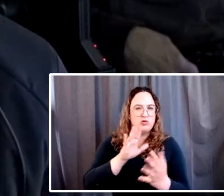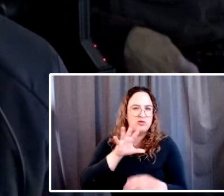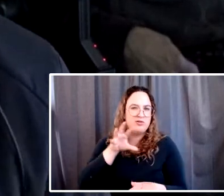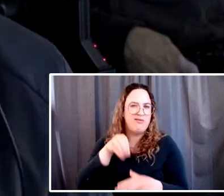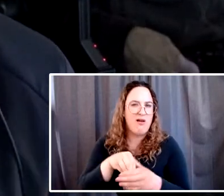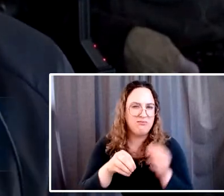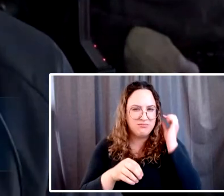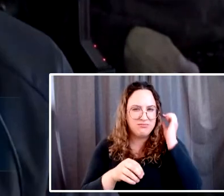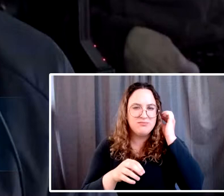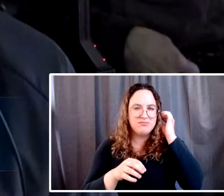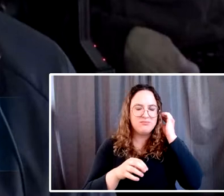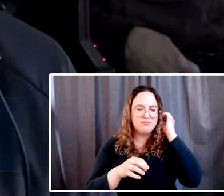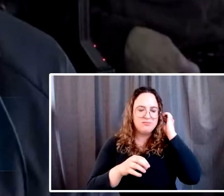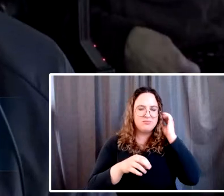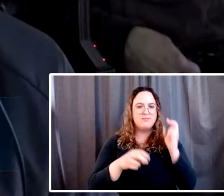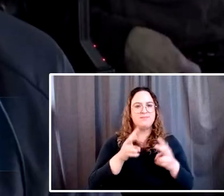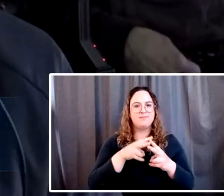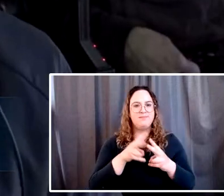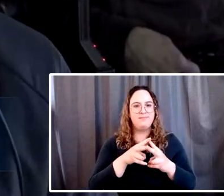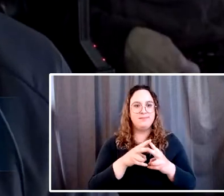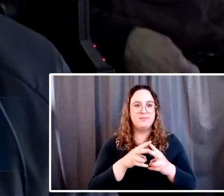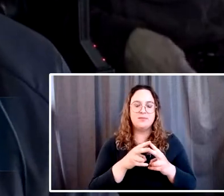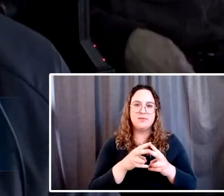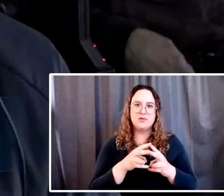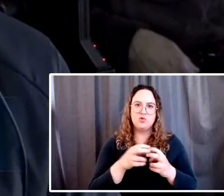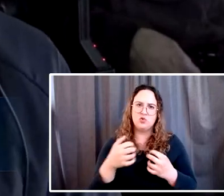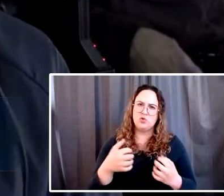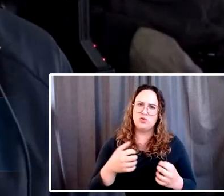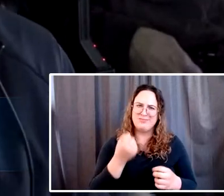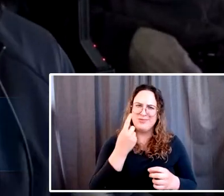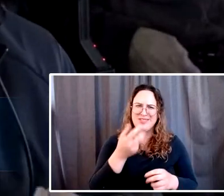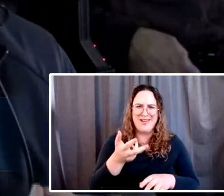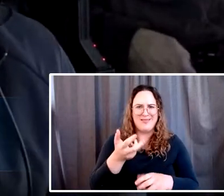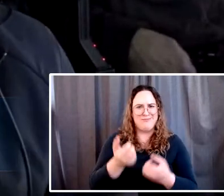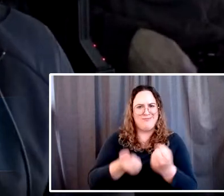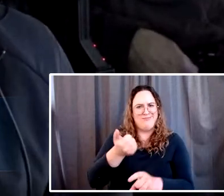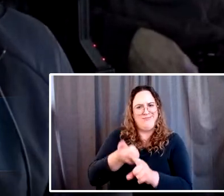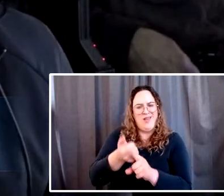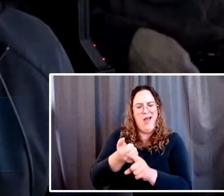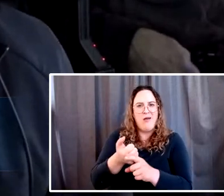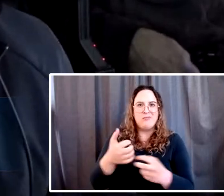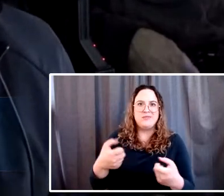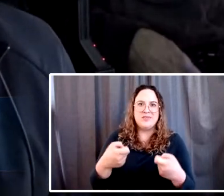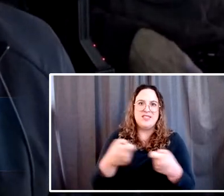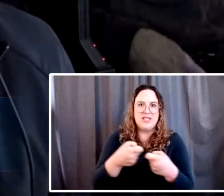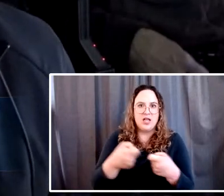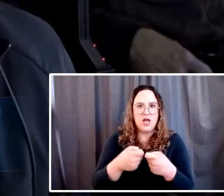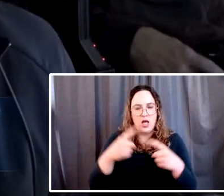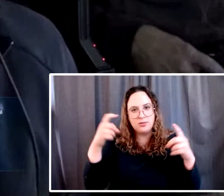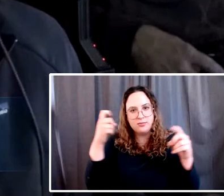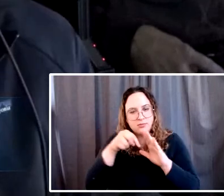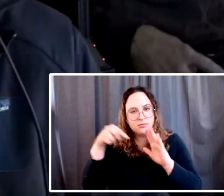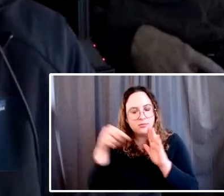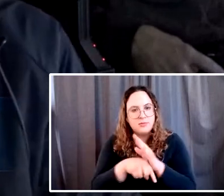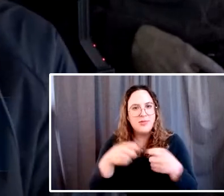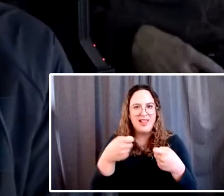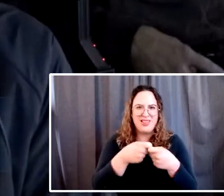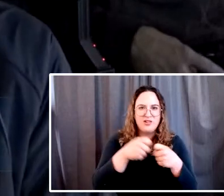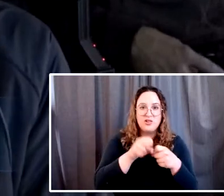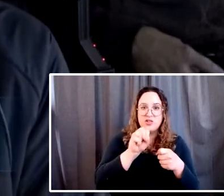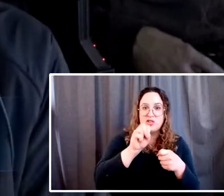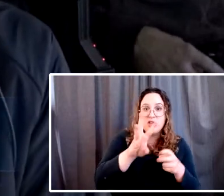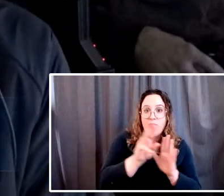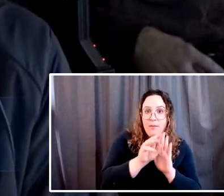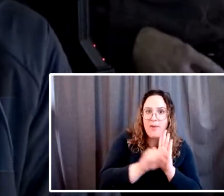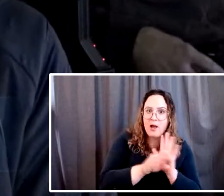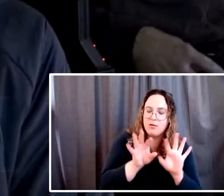they're highly electronical vehicles and software-driven vehicles. So electronics and software background. The other side